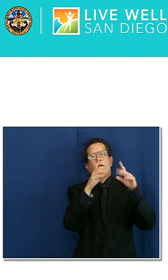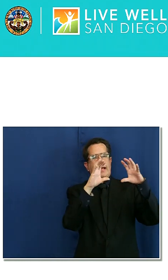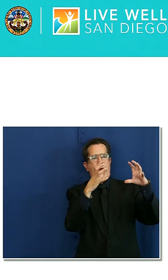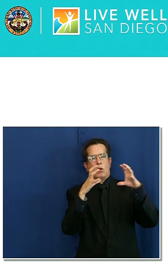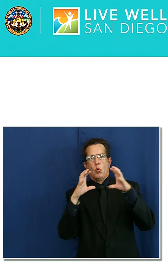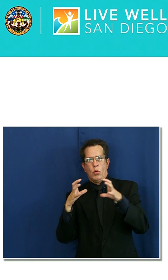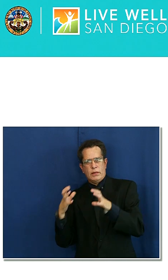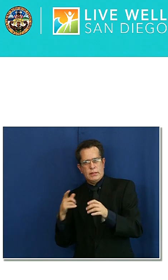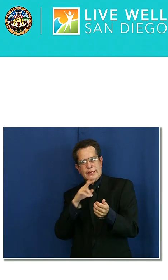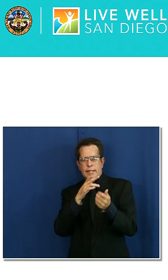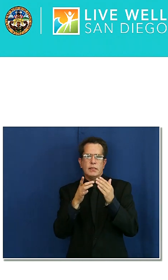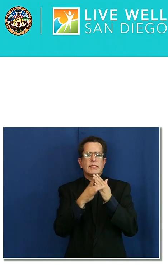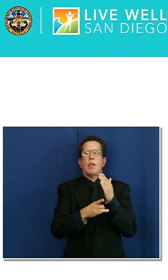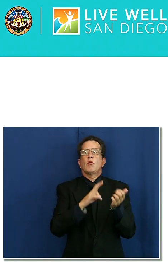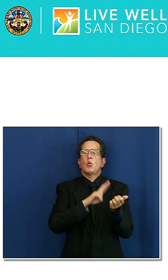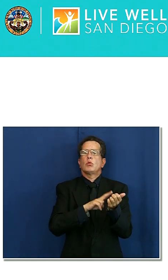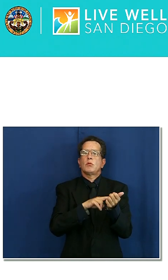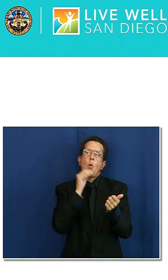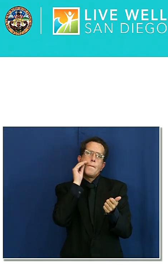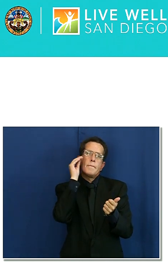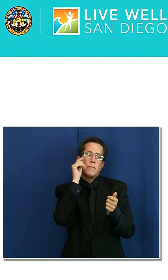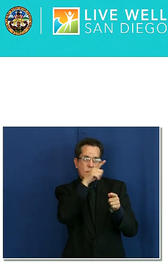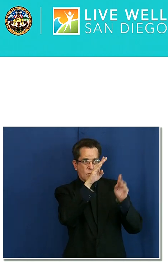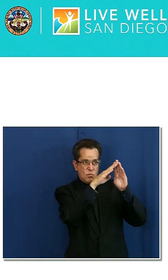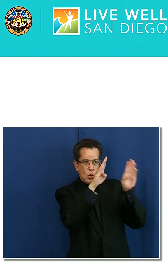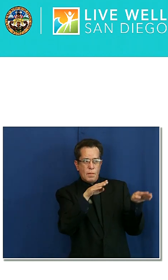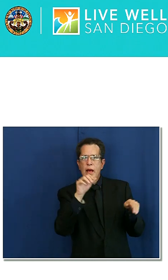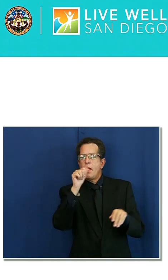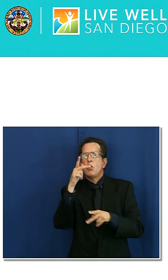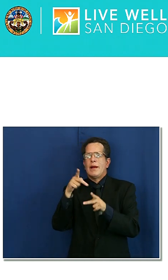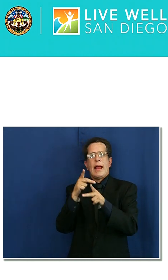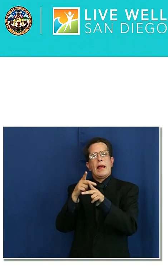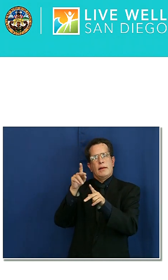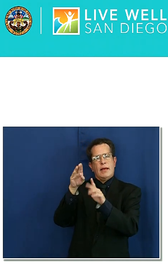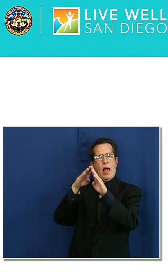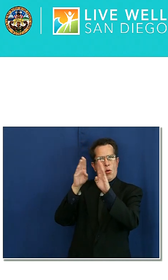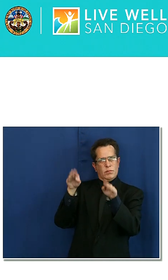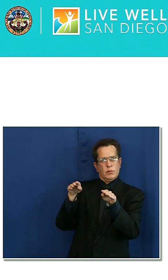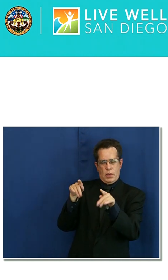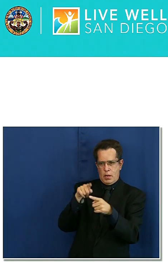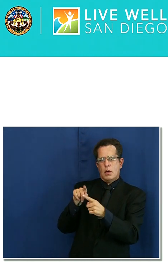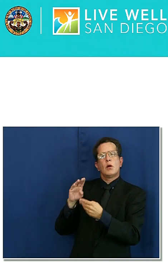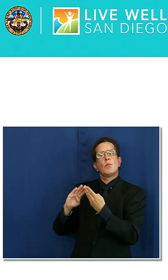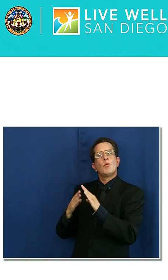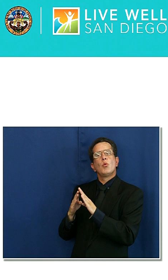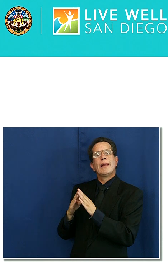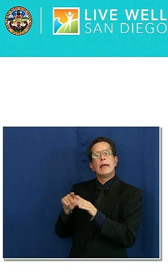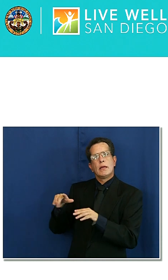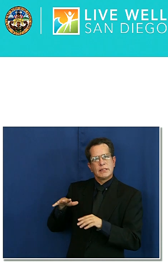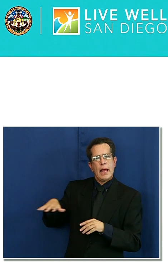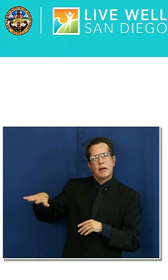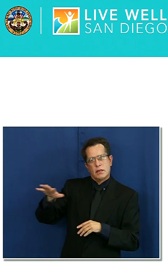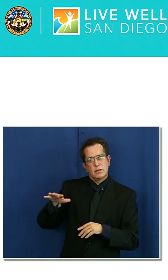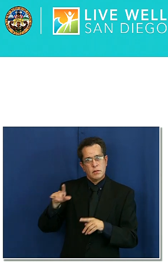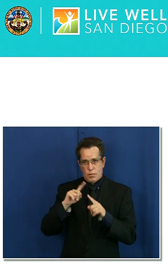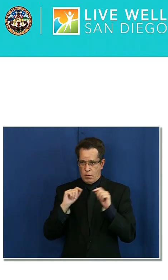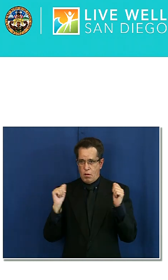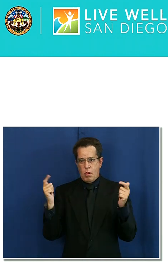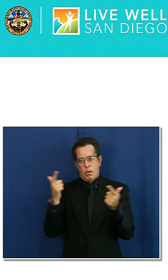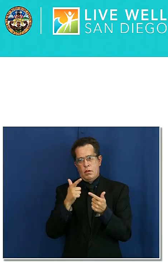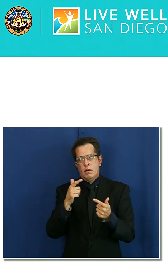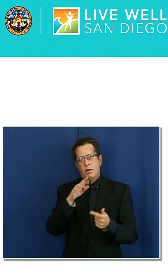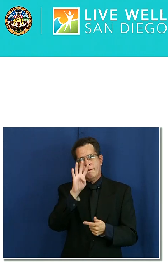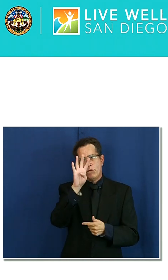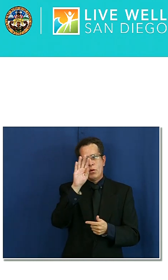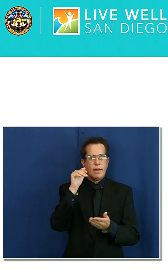categories: skilled nursing facilities, other congregate settings, and community settings. Overall, all of the